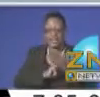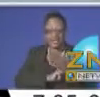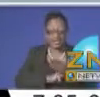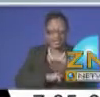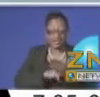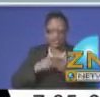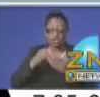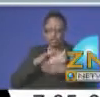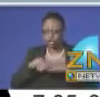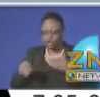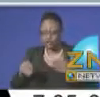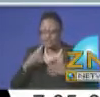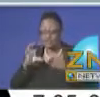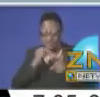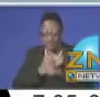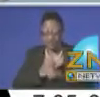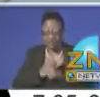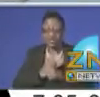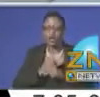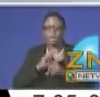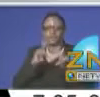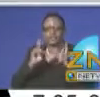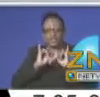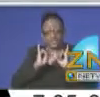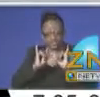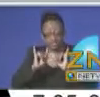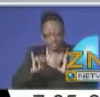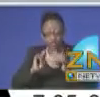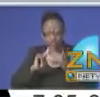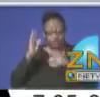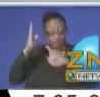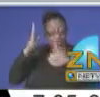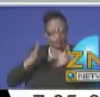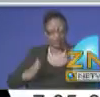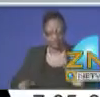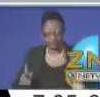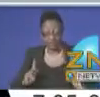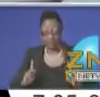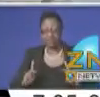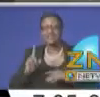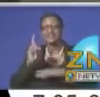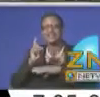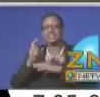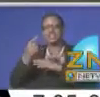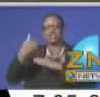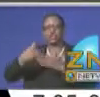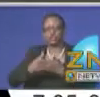$1.1 million per year will allow Bahamasair to continue its vital service to the Bahamian people. The new aircraft features